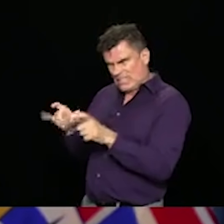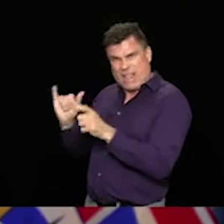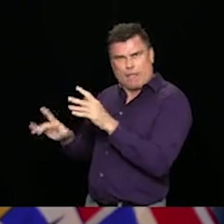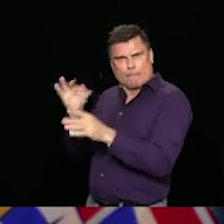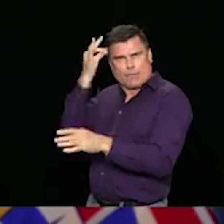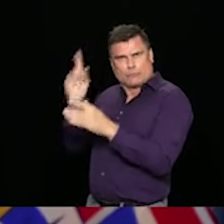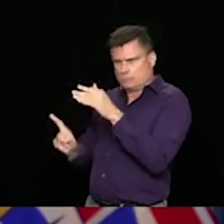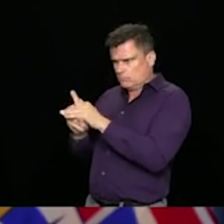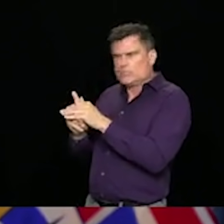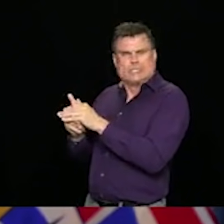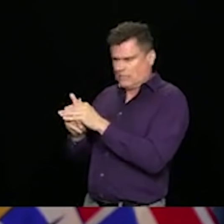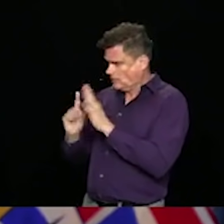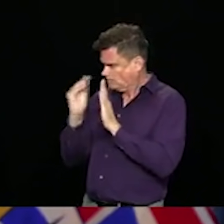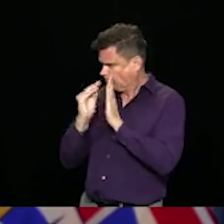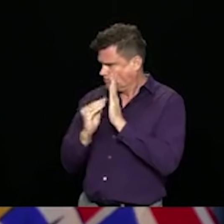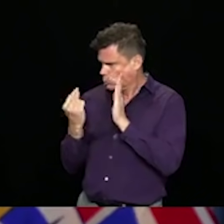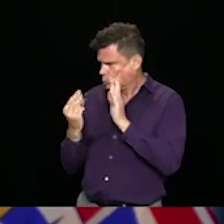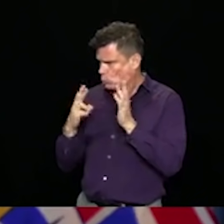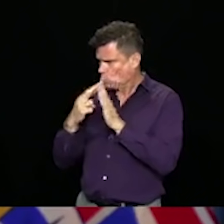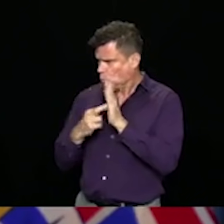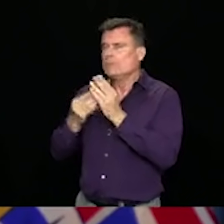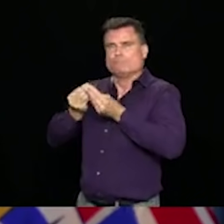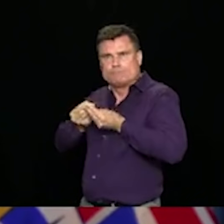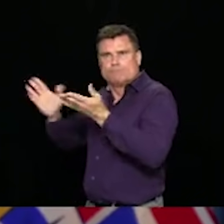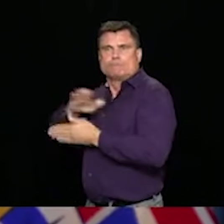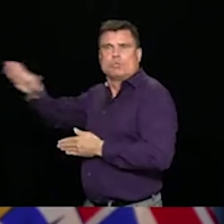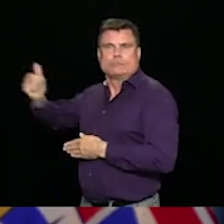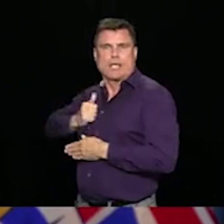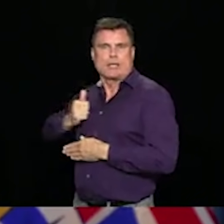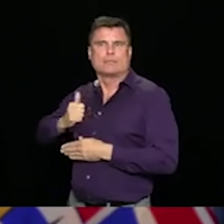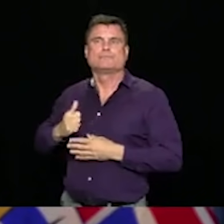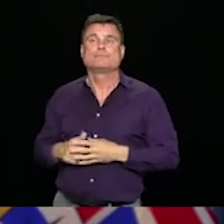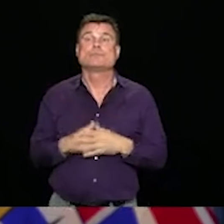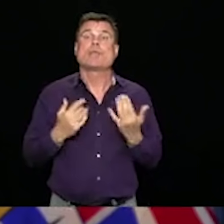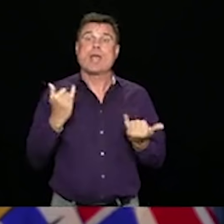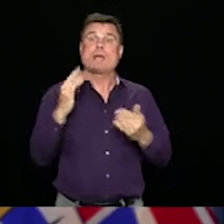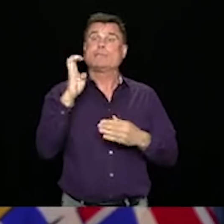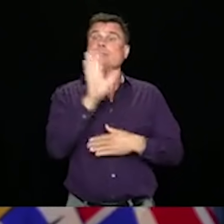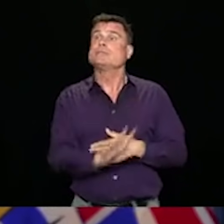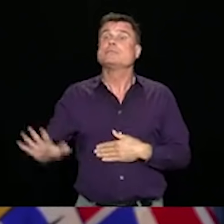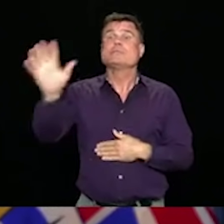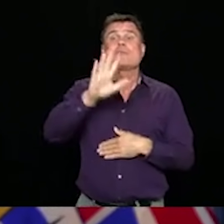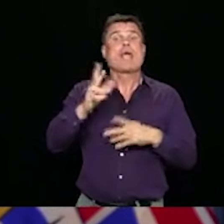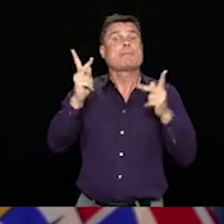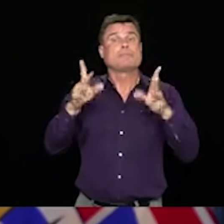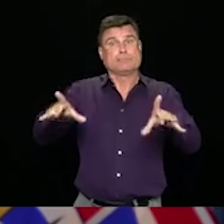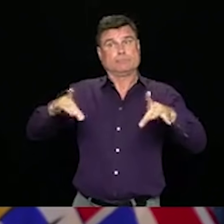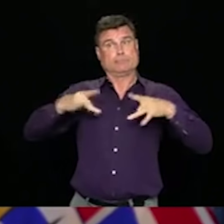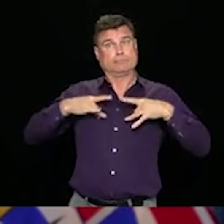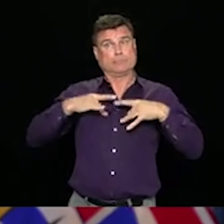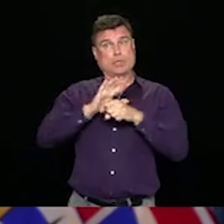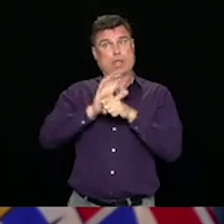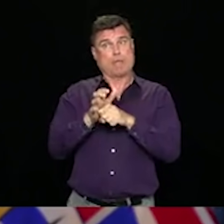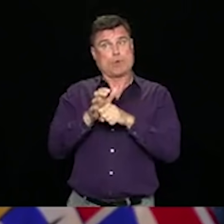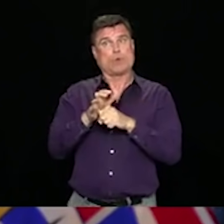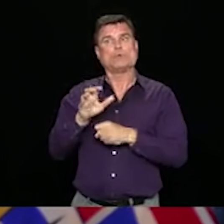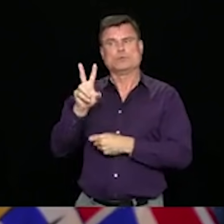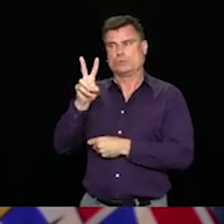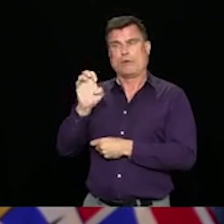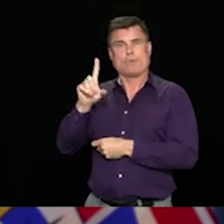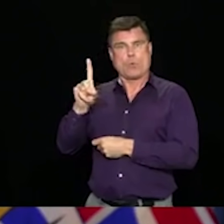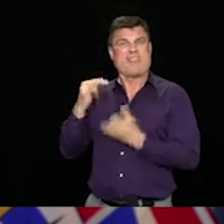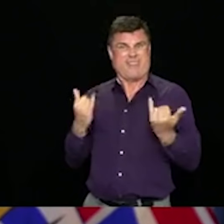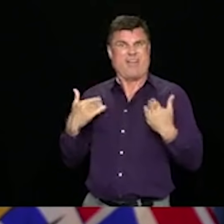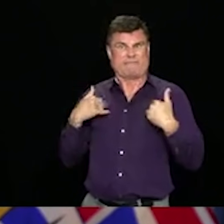We have 241 active cases across the province right now. Of those, 33 people are in